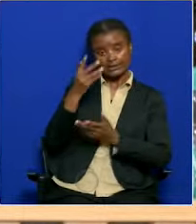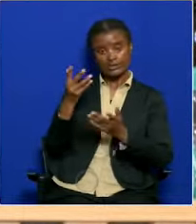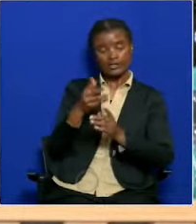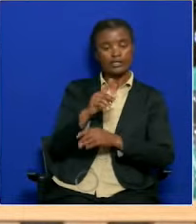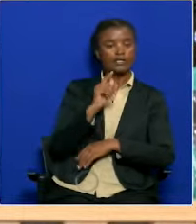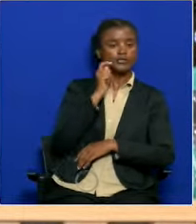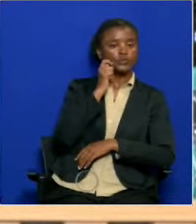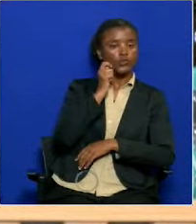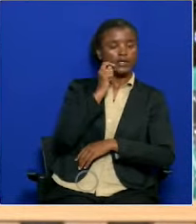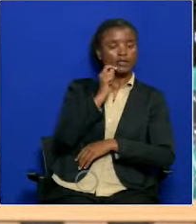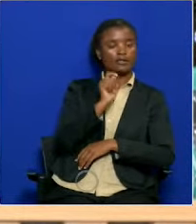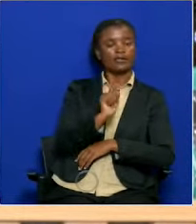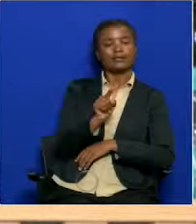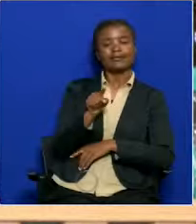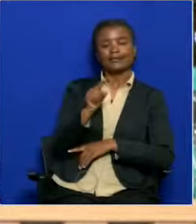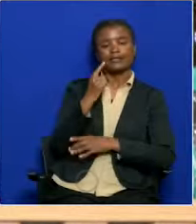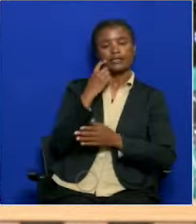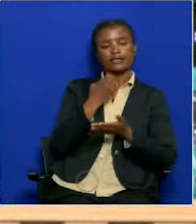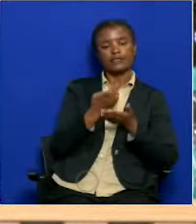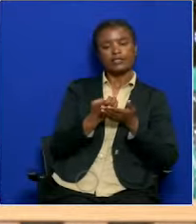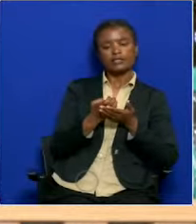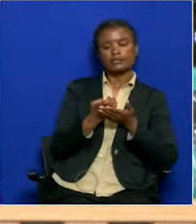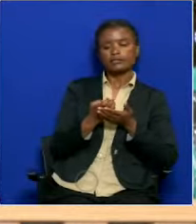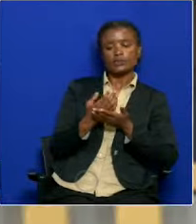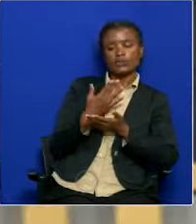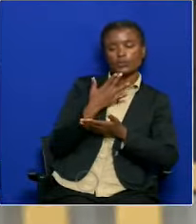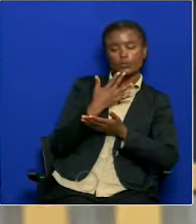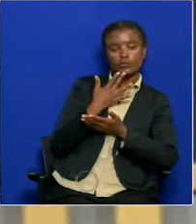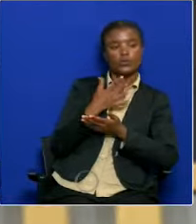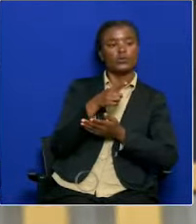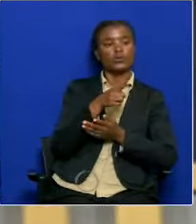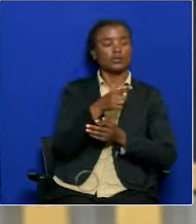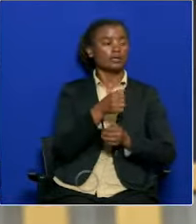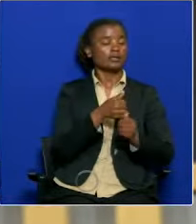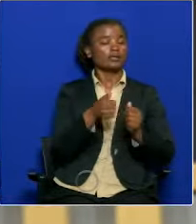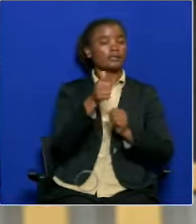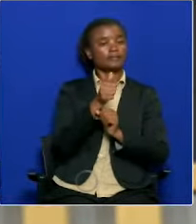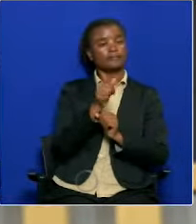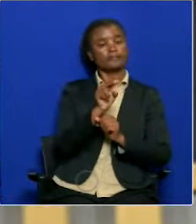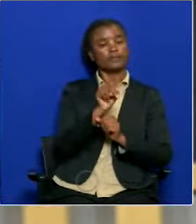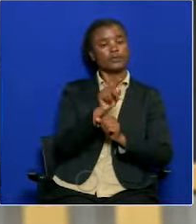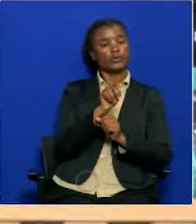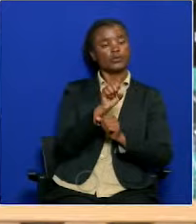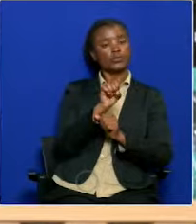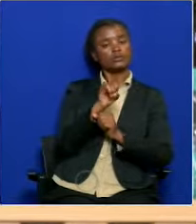That's the evidence of Sergeant Nkosi. Thank you.